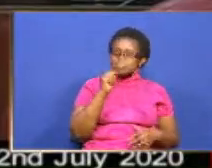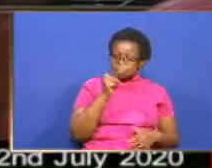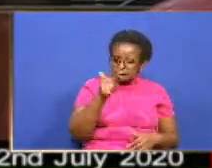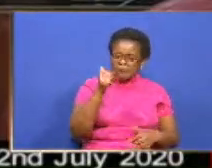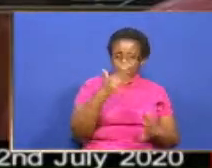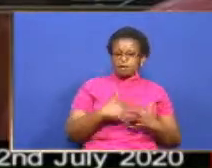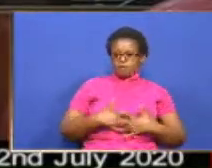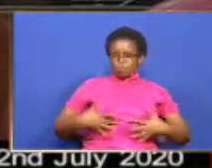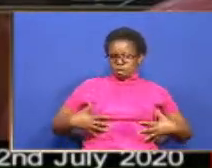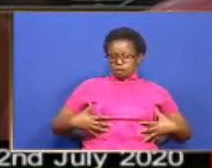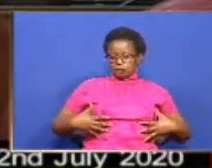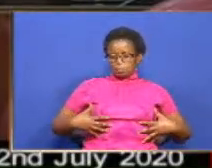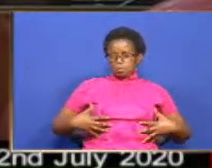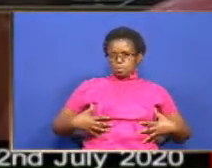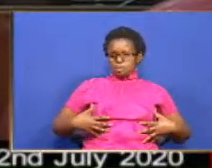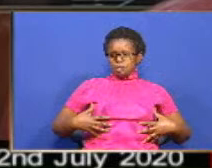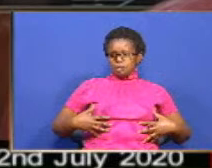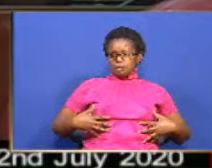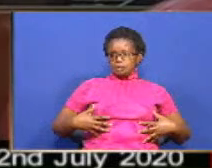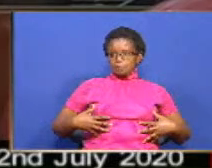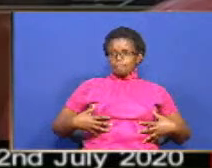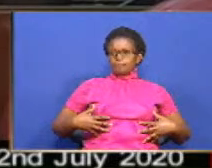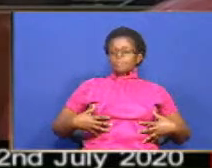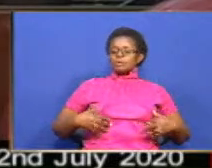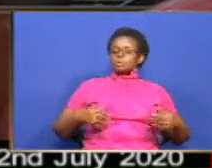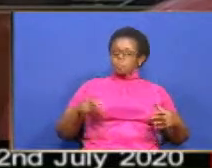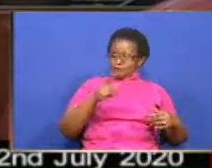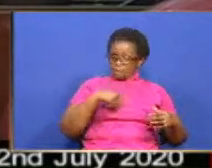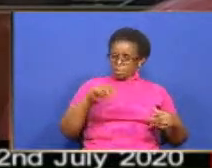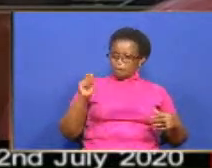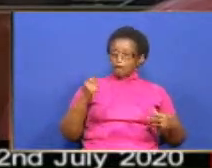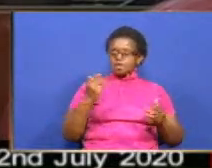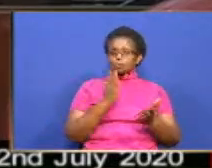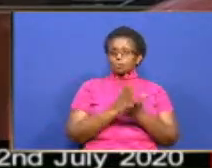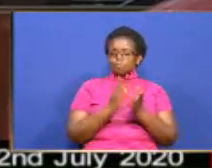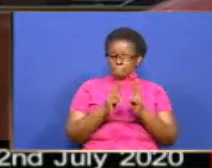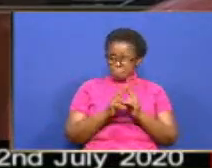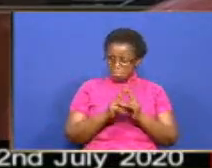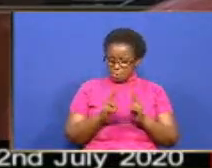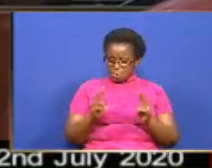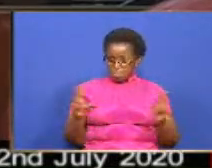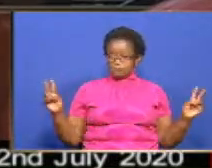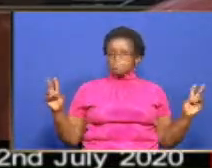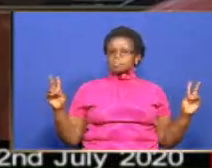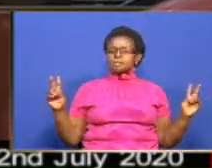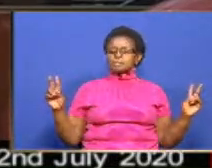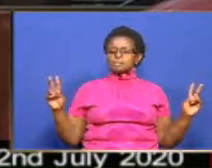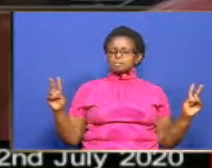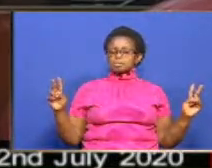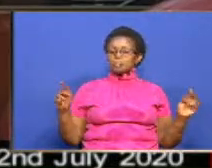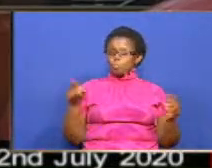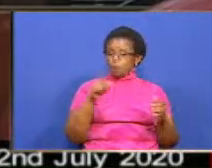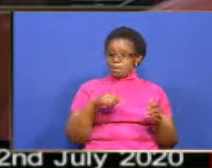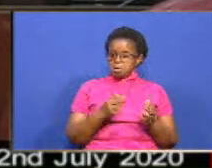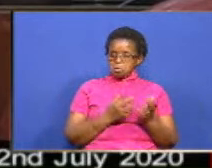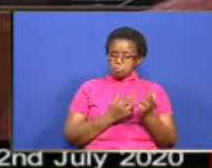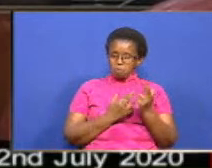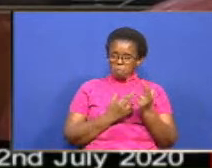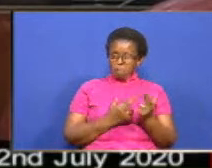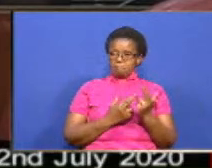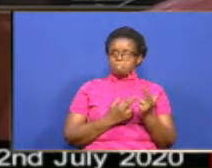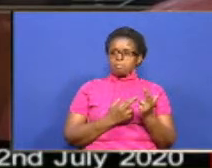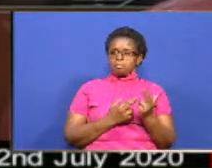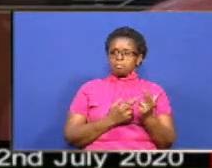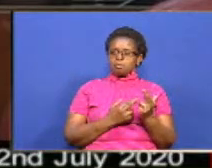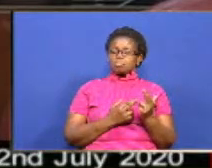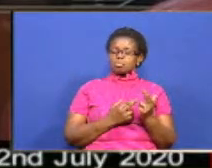been, the haven of peace. And we would hope that we will be, through this